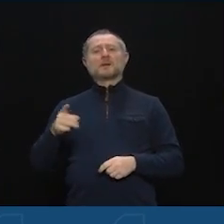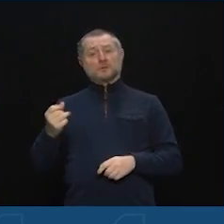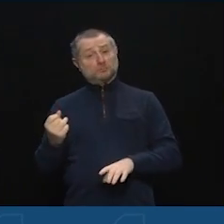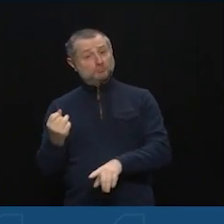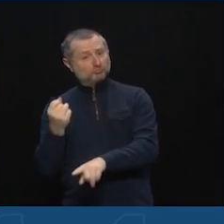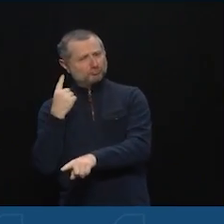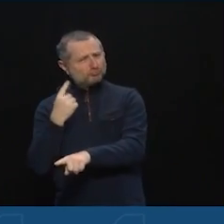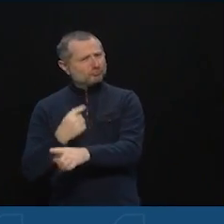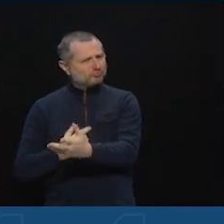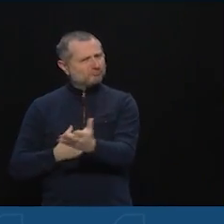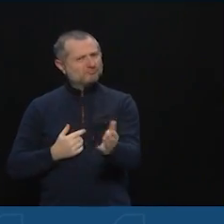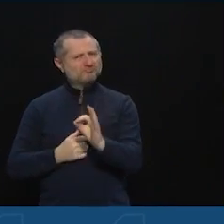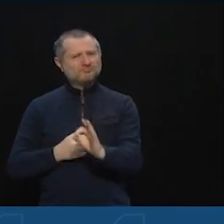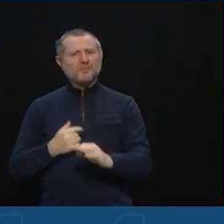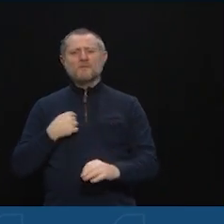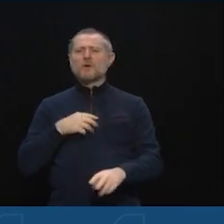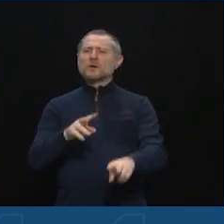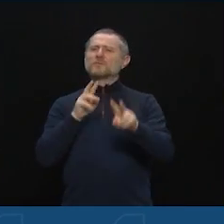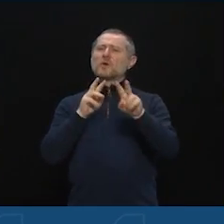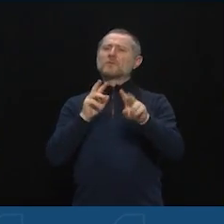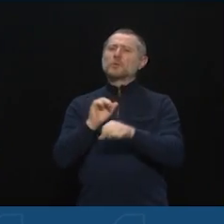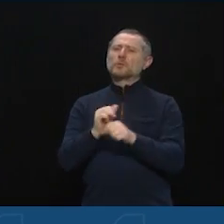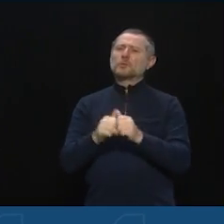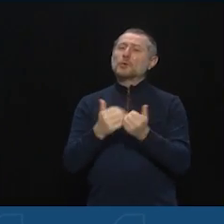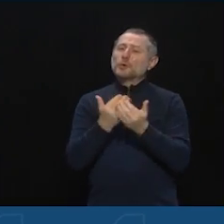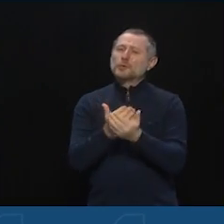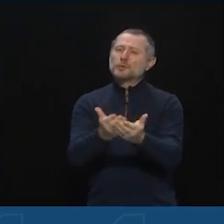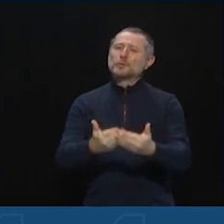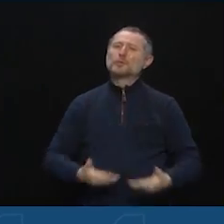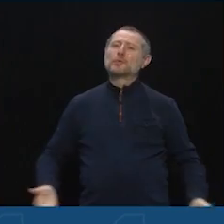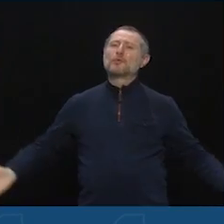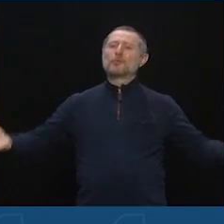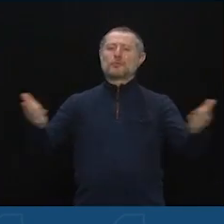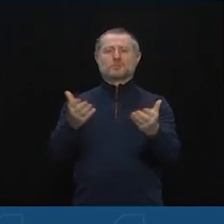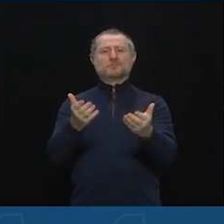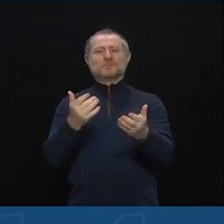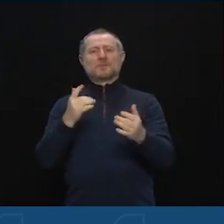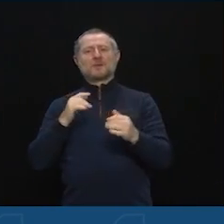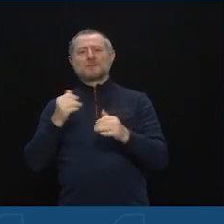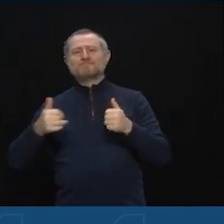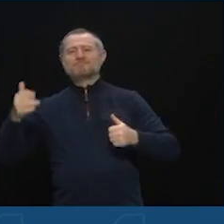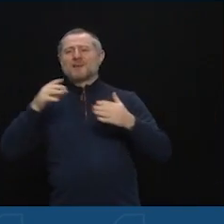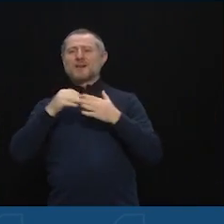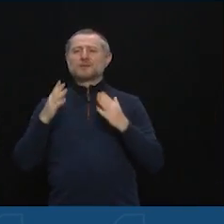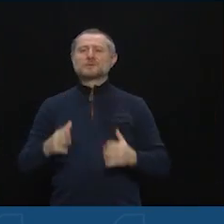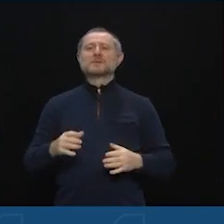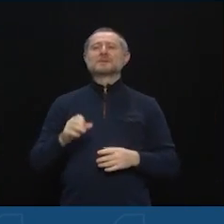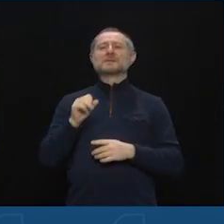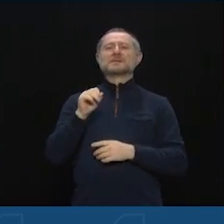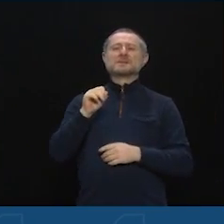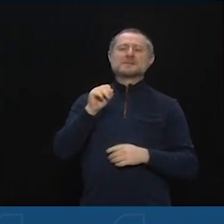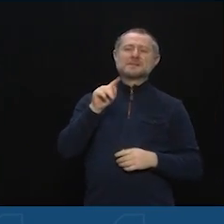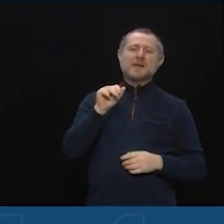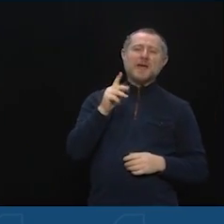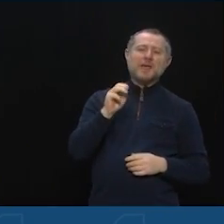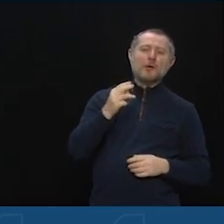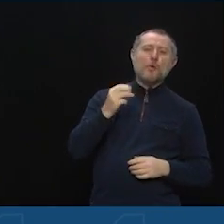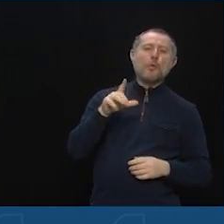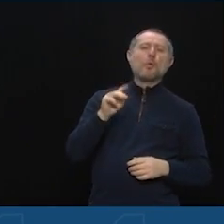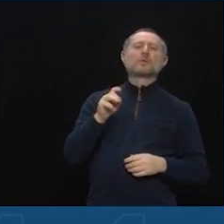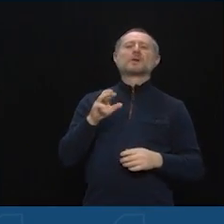get it. And we look forward to working with all of our elected leaders, the community stakeholders who are here today to help implement